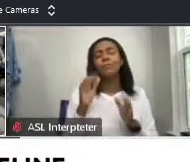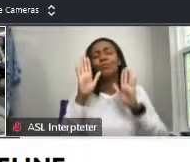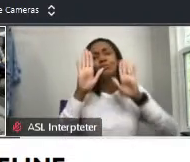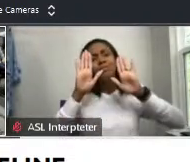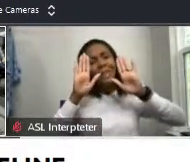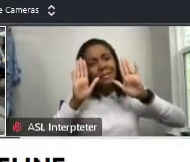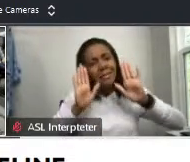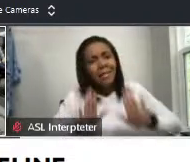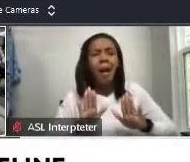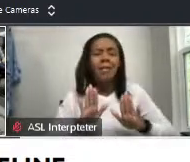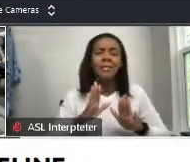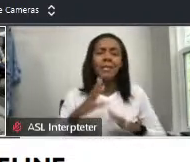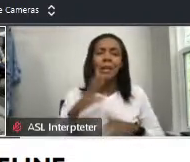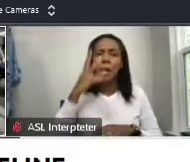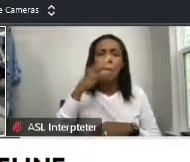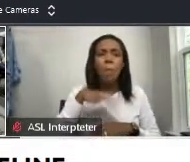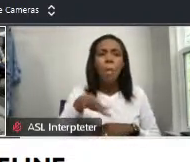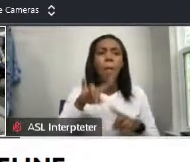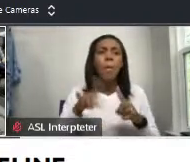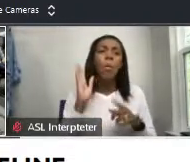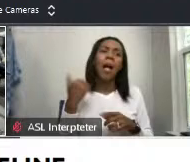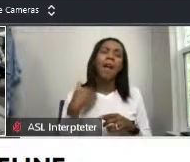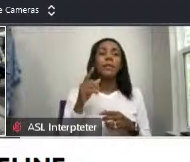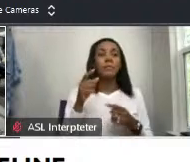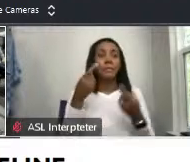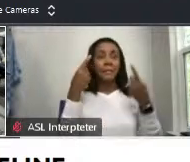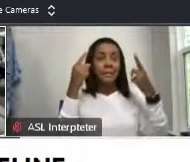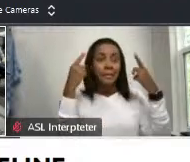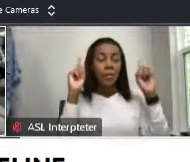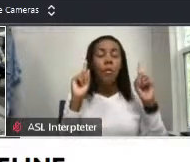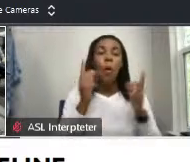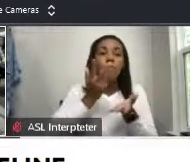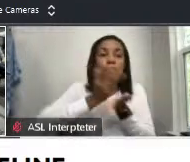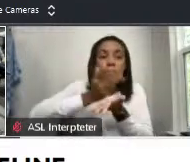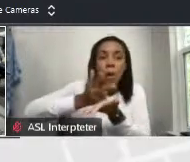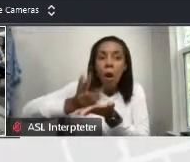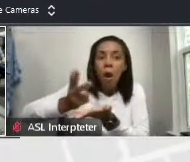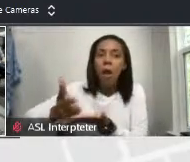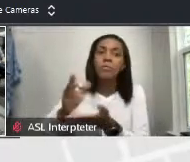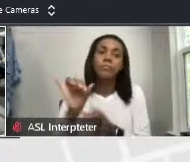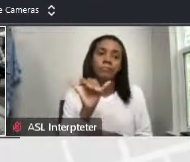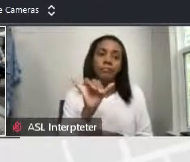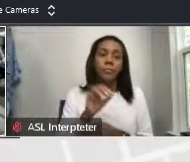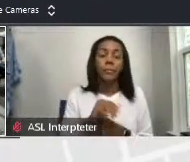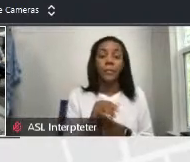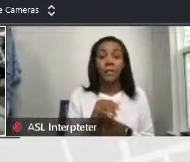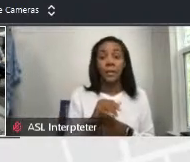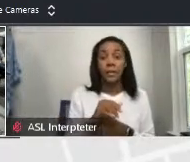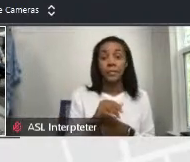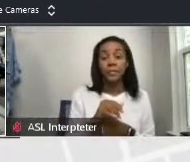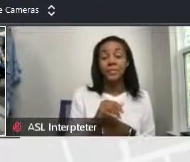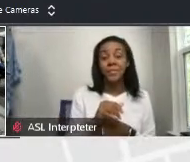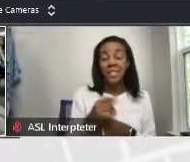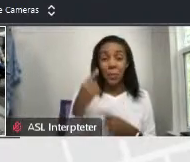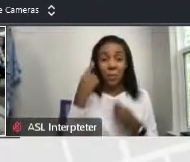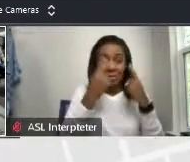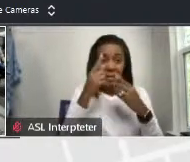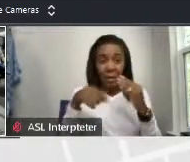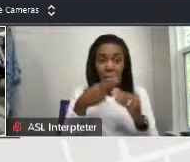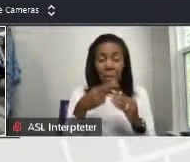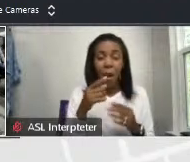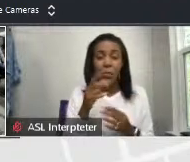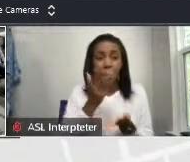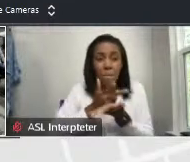accessible and convenient parking than we've ever had. Next slide. Consider the amount of parking within 2 blocks of the